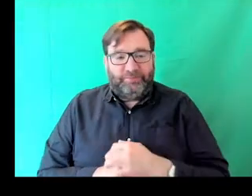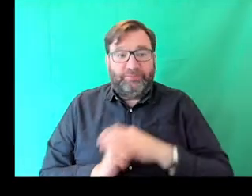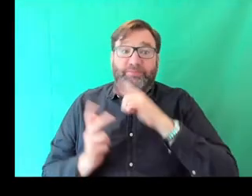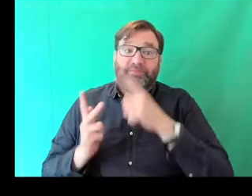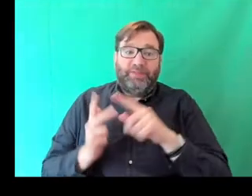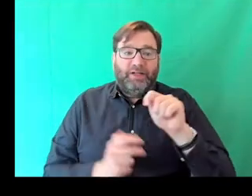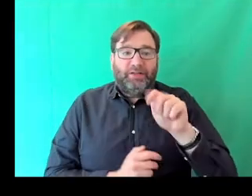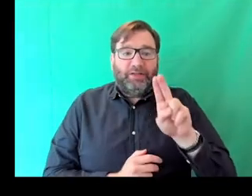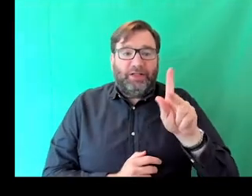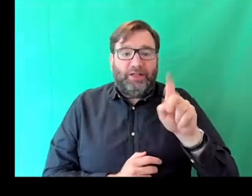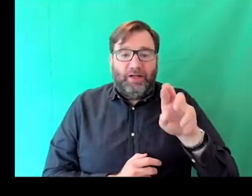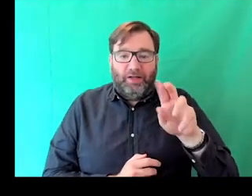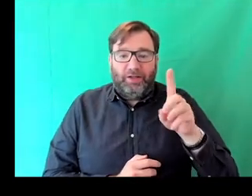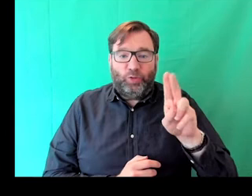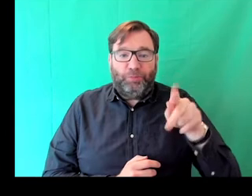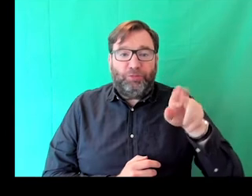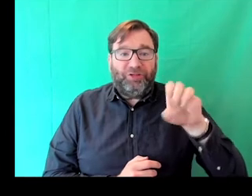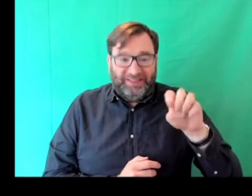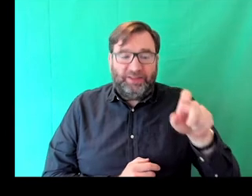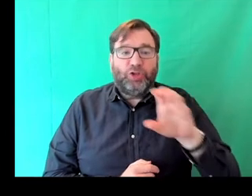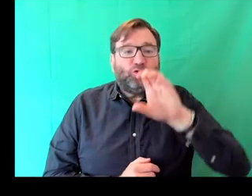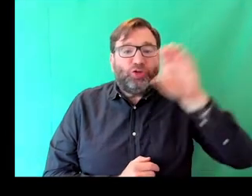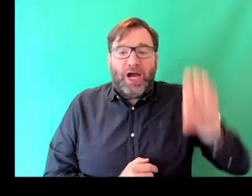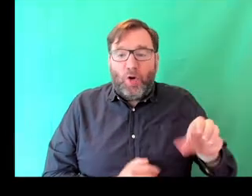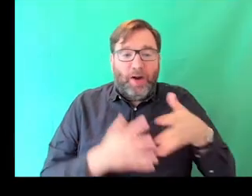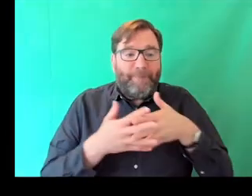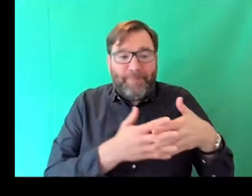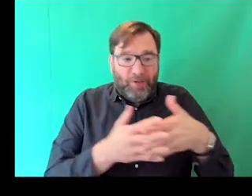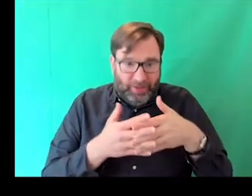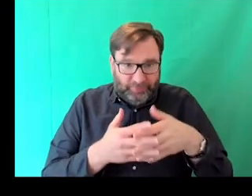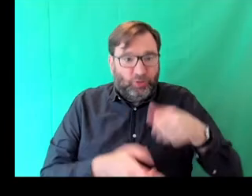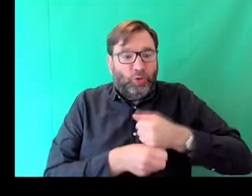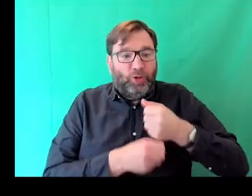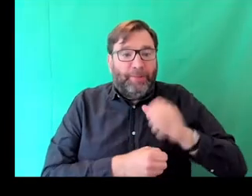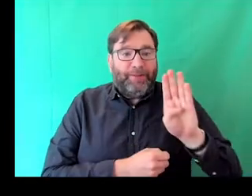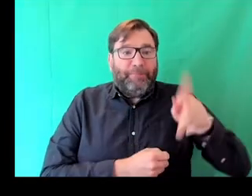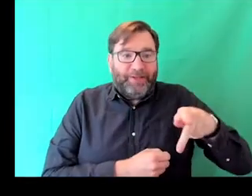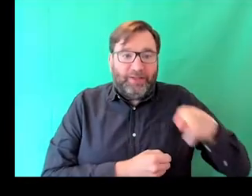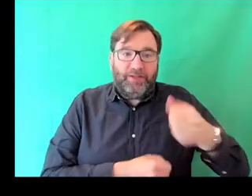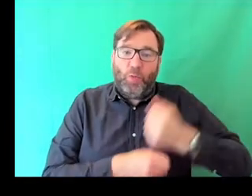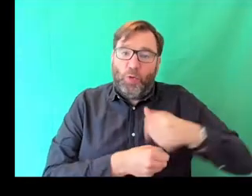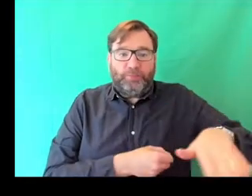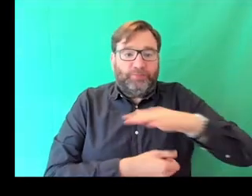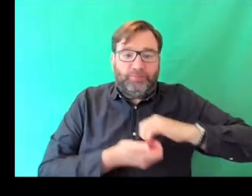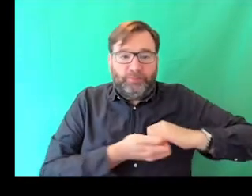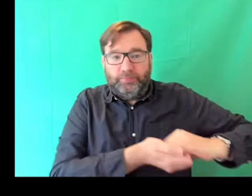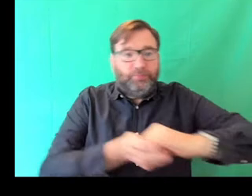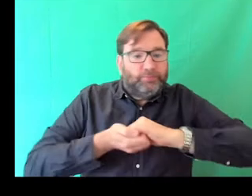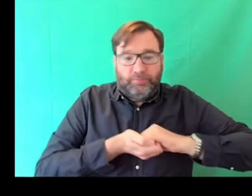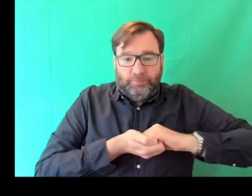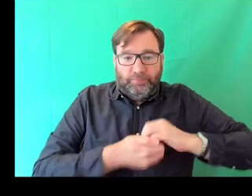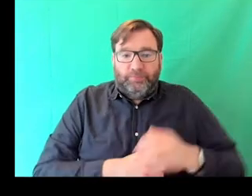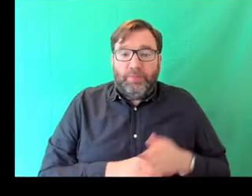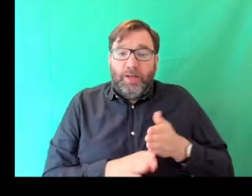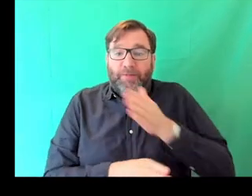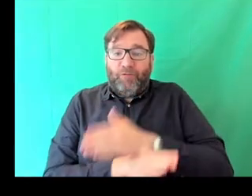three Paralympic Games, winning three medals in 2012 and one medal at the 2016 Games. He holds one